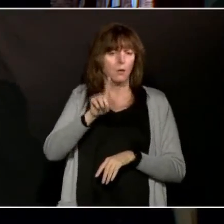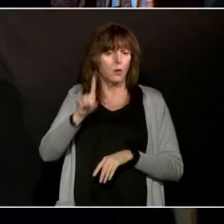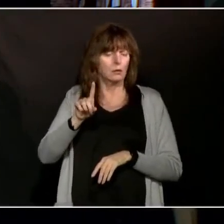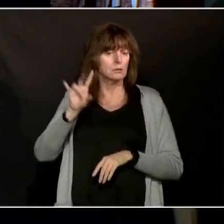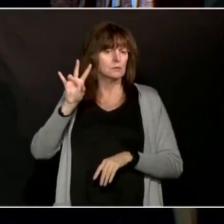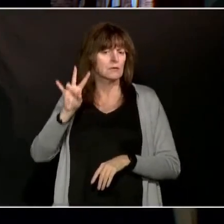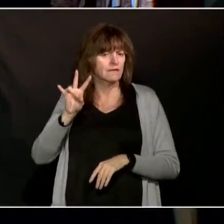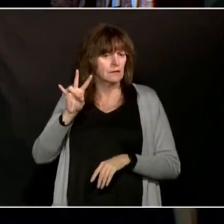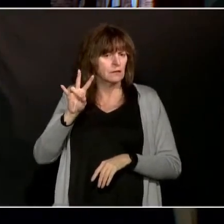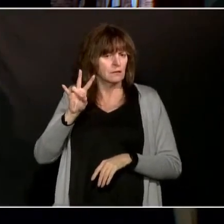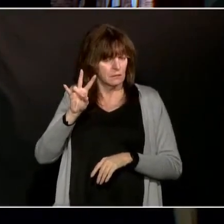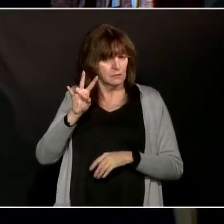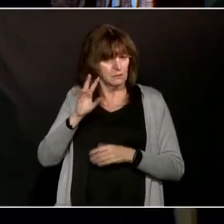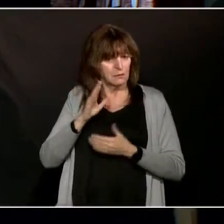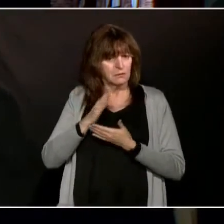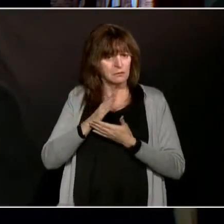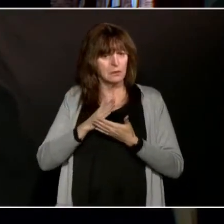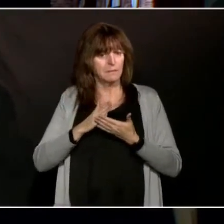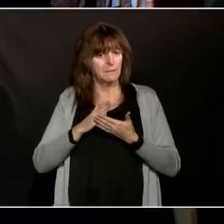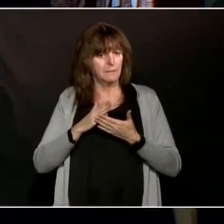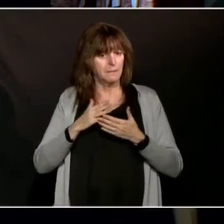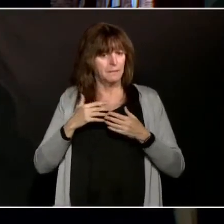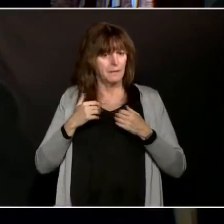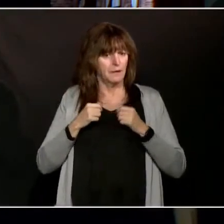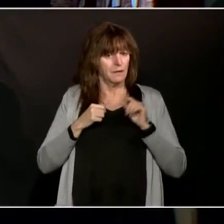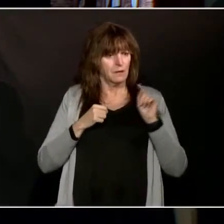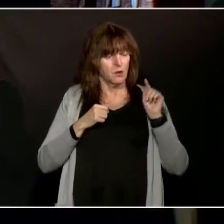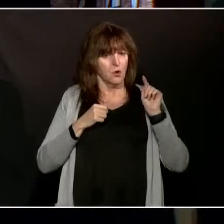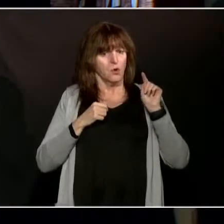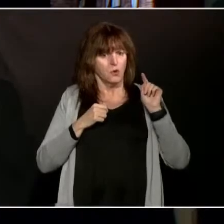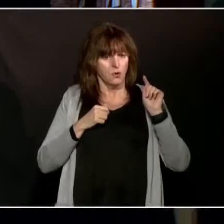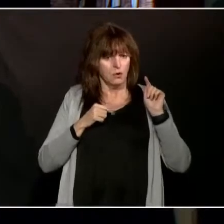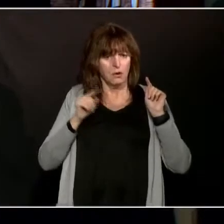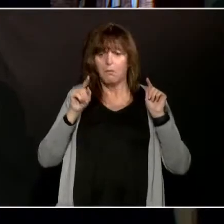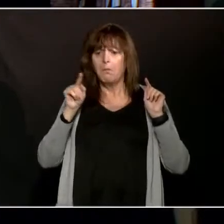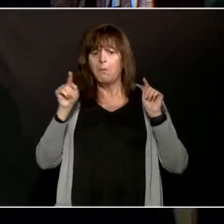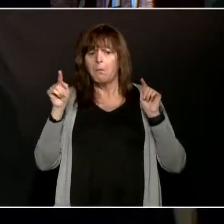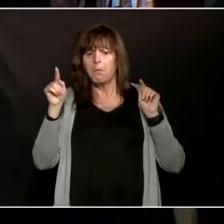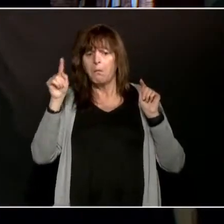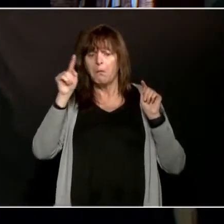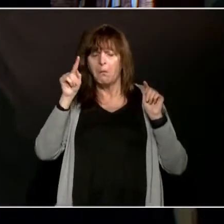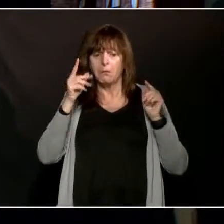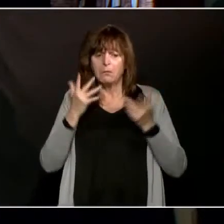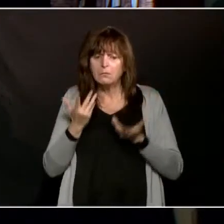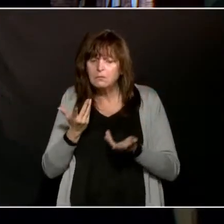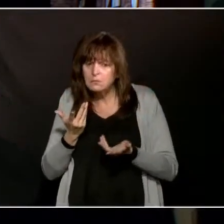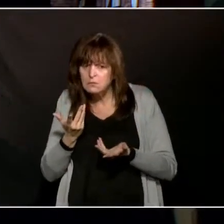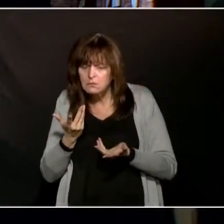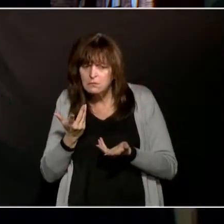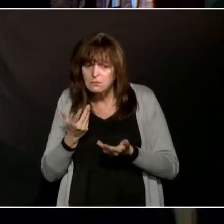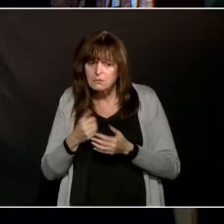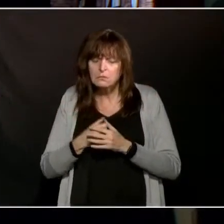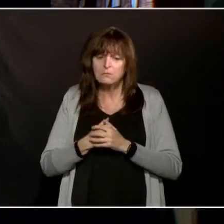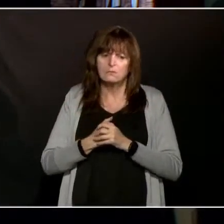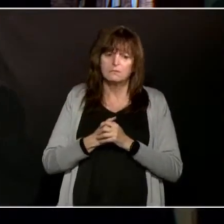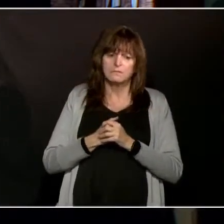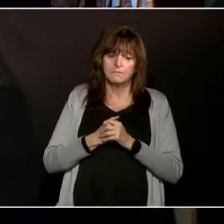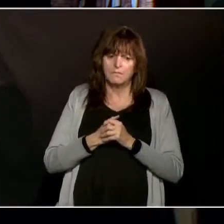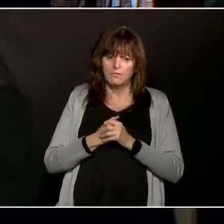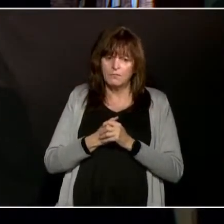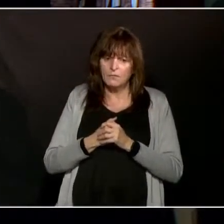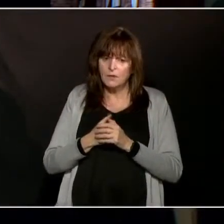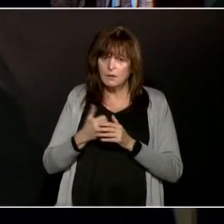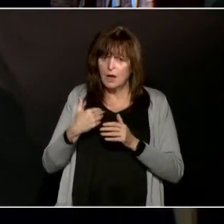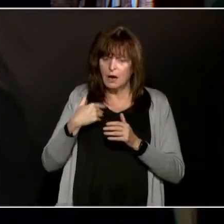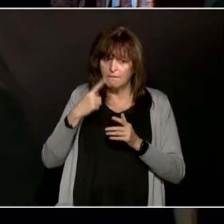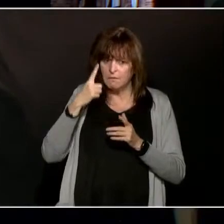units have more cases of the variant than others. And I'm wondering if there are any strategies for extra